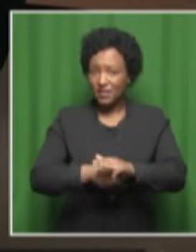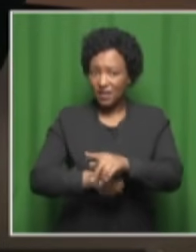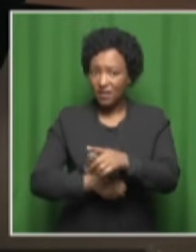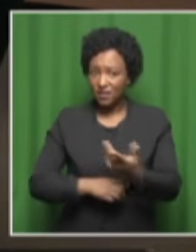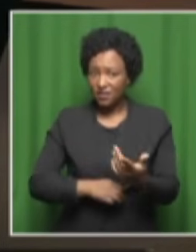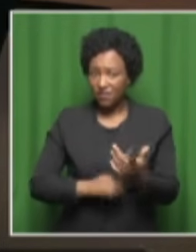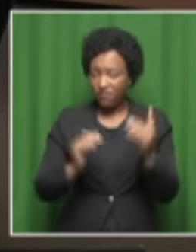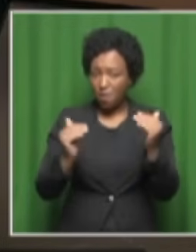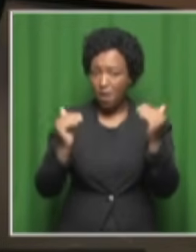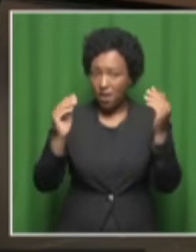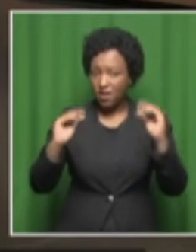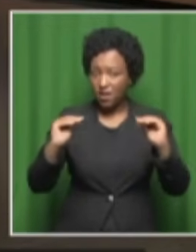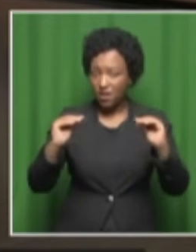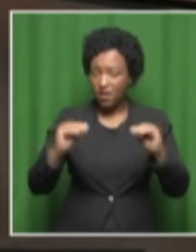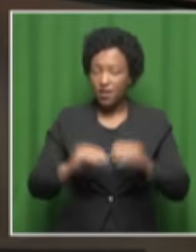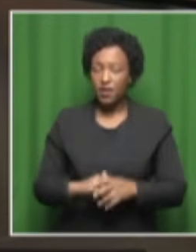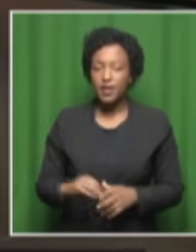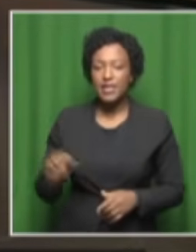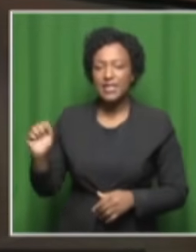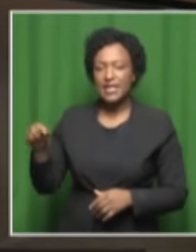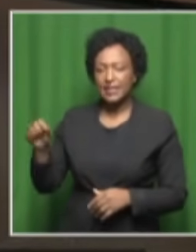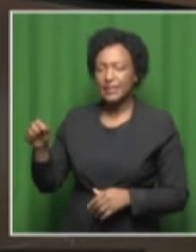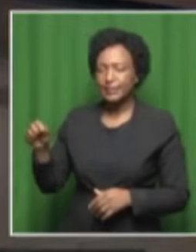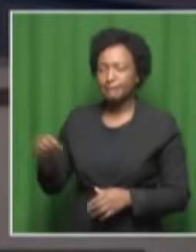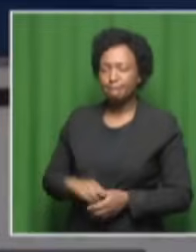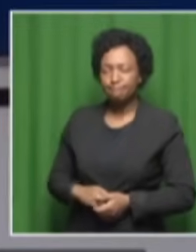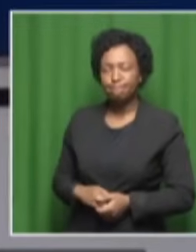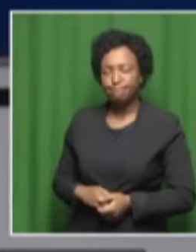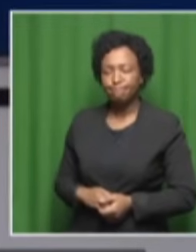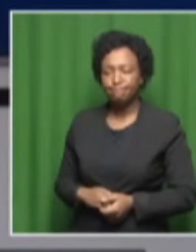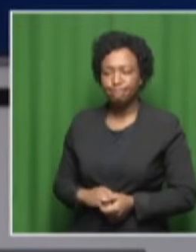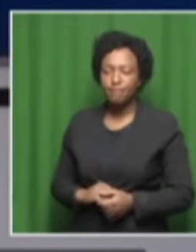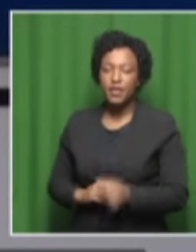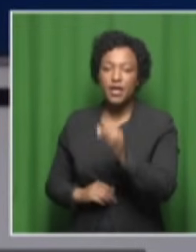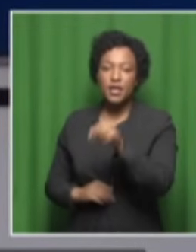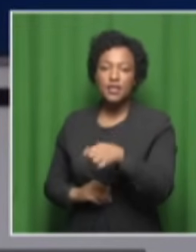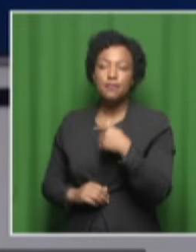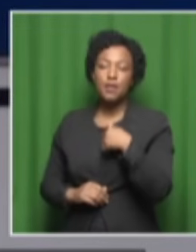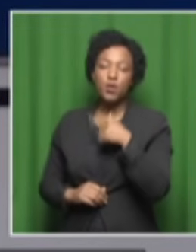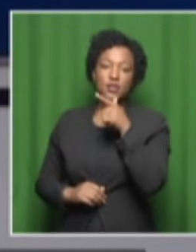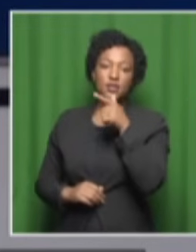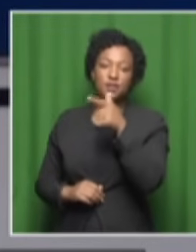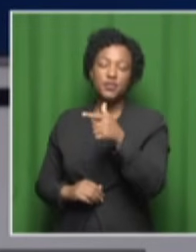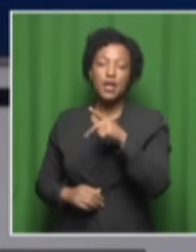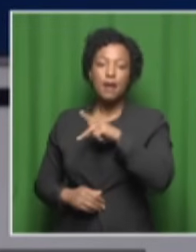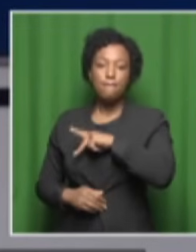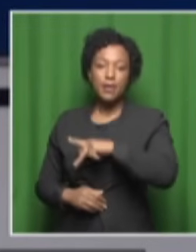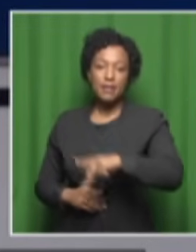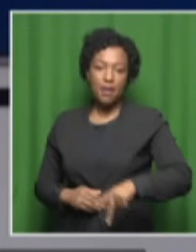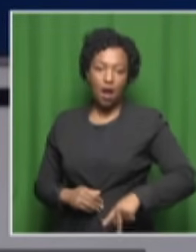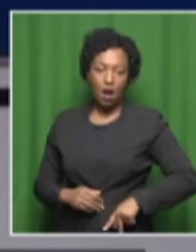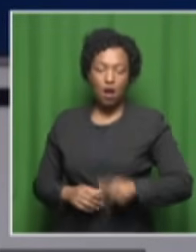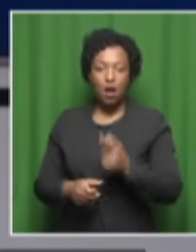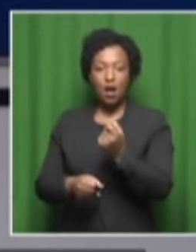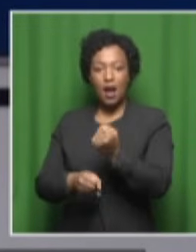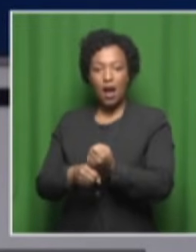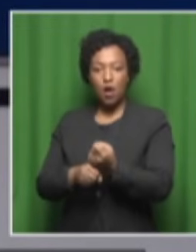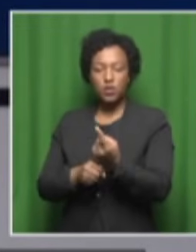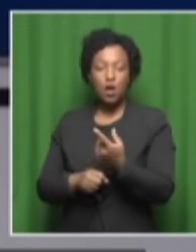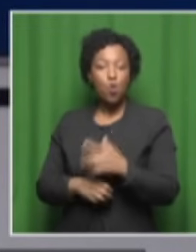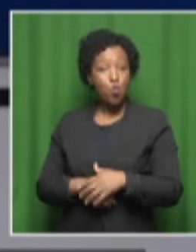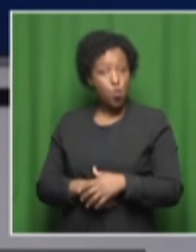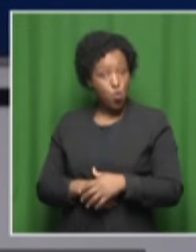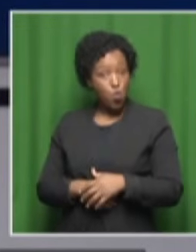institutions. Of course. I mean, I was telling, you know, the Premier of Gauteng yesterday that, you know, AMA 2000